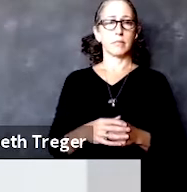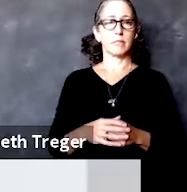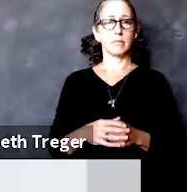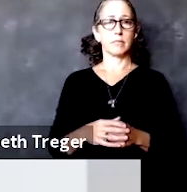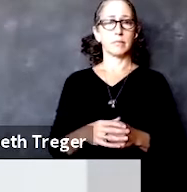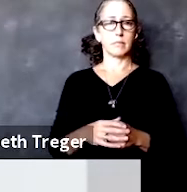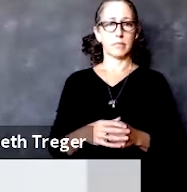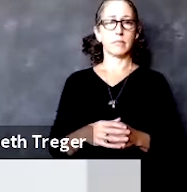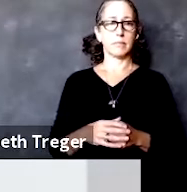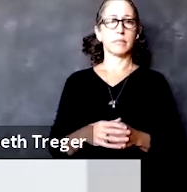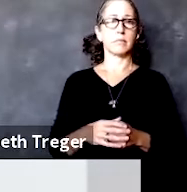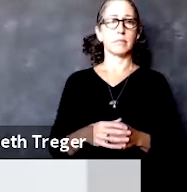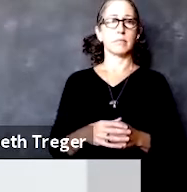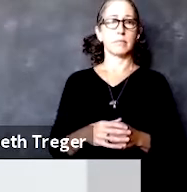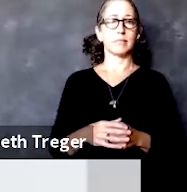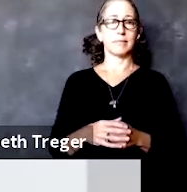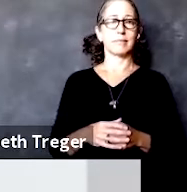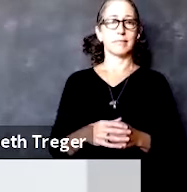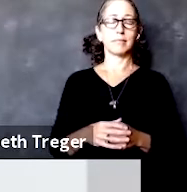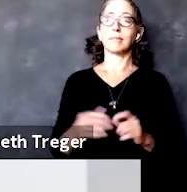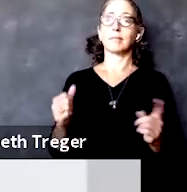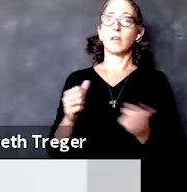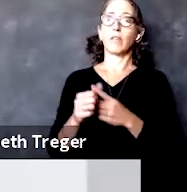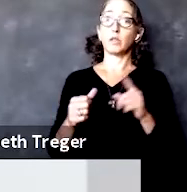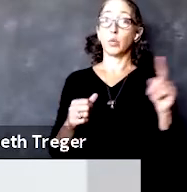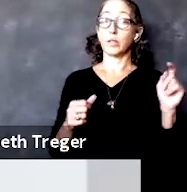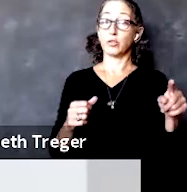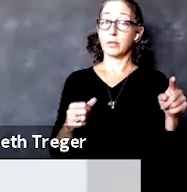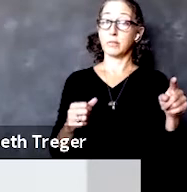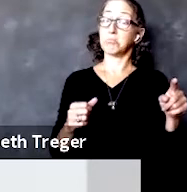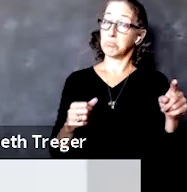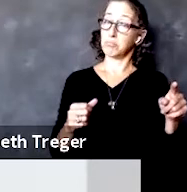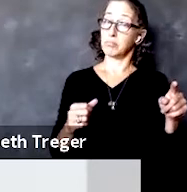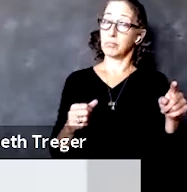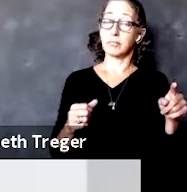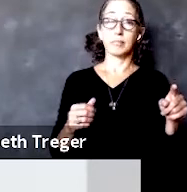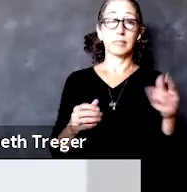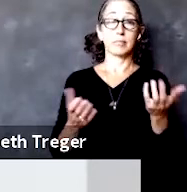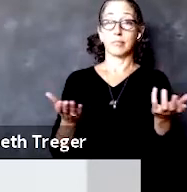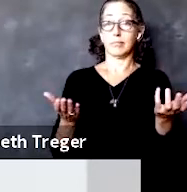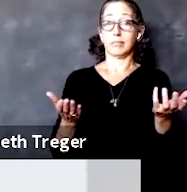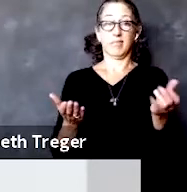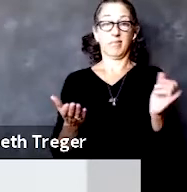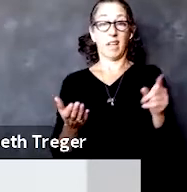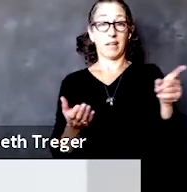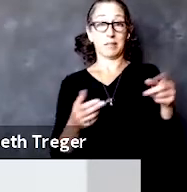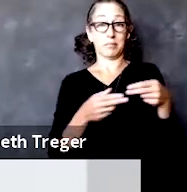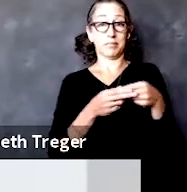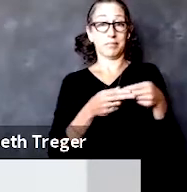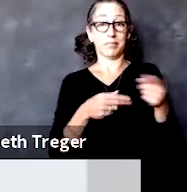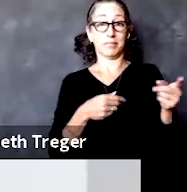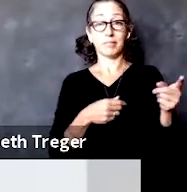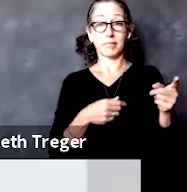So the first question is, and I think it's fair to ask, is what is advocacy? What are we talking about when we